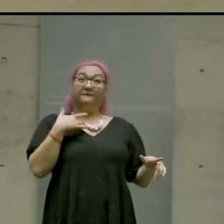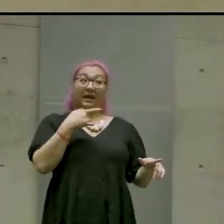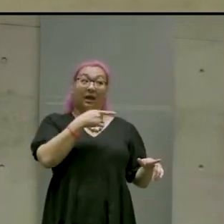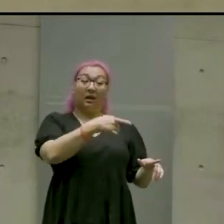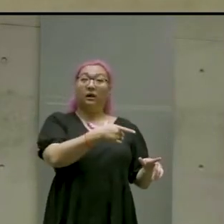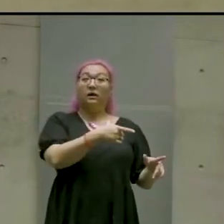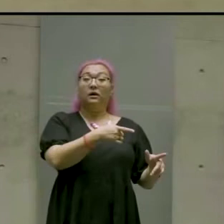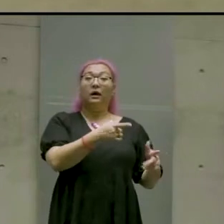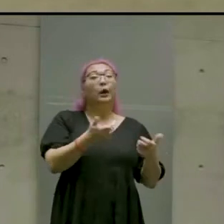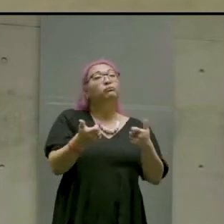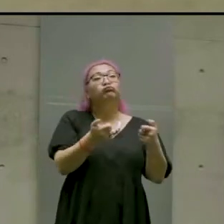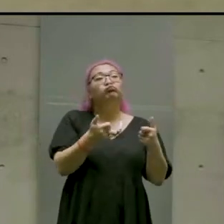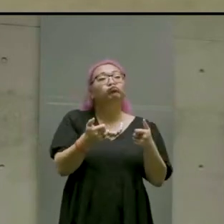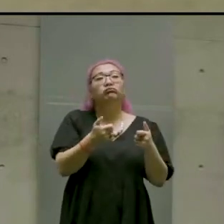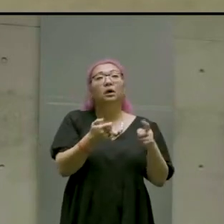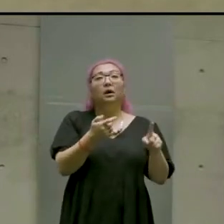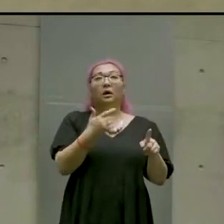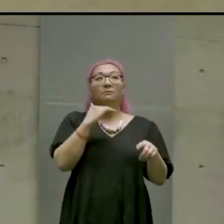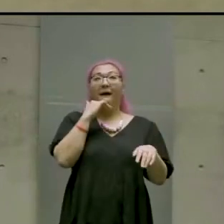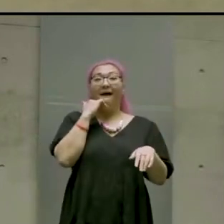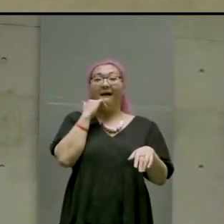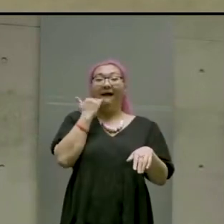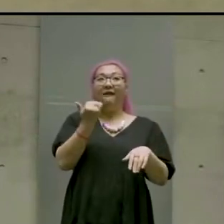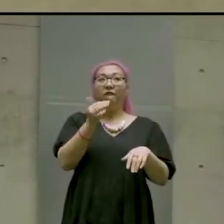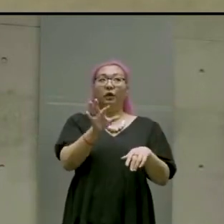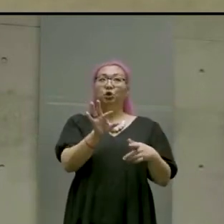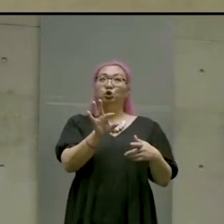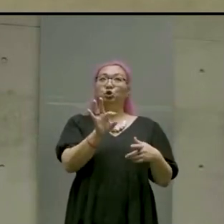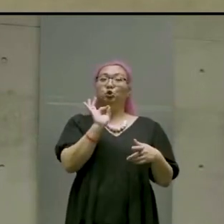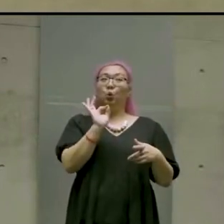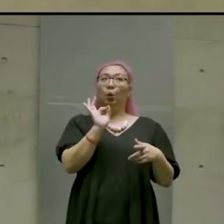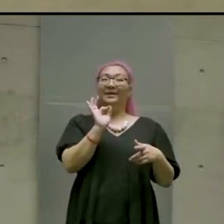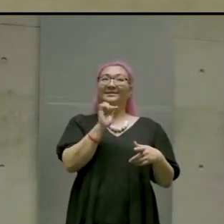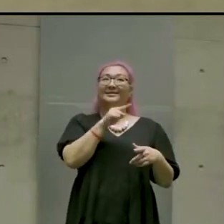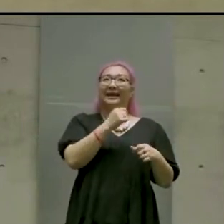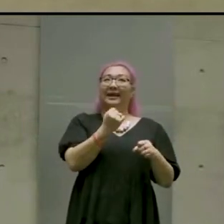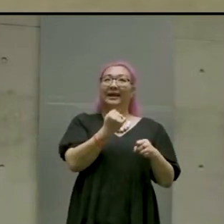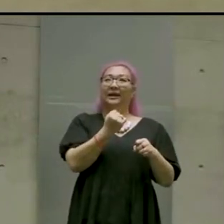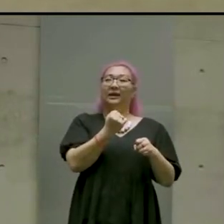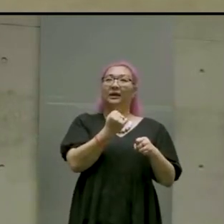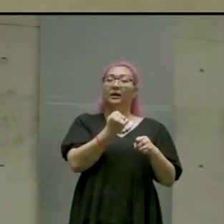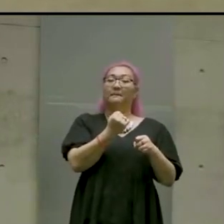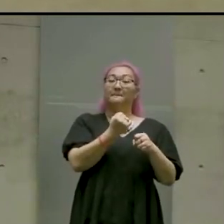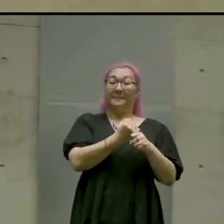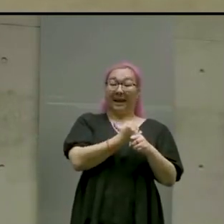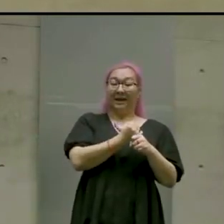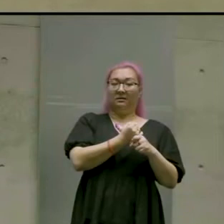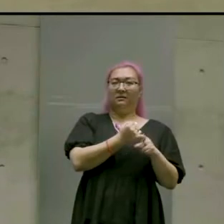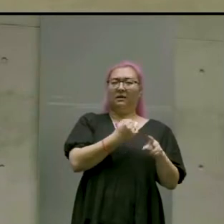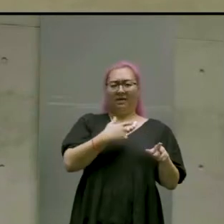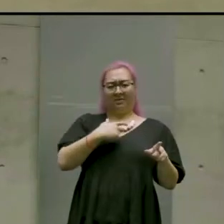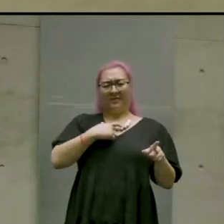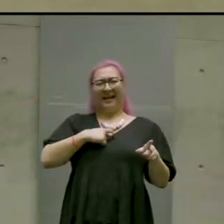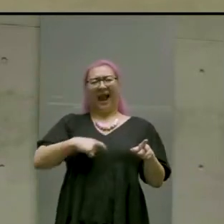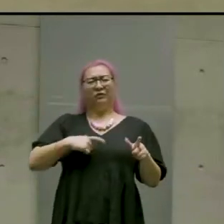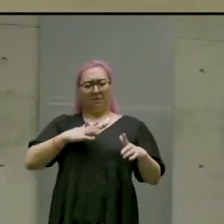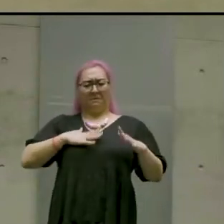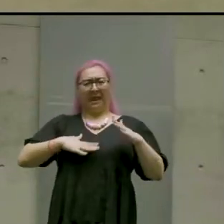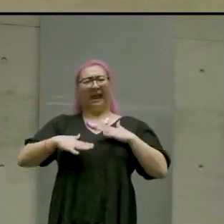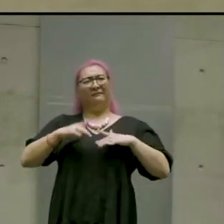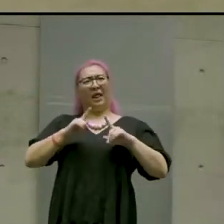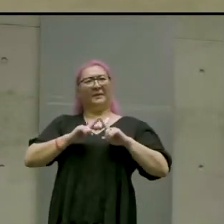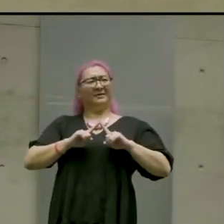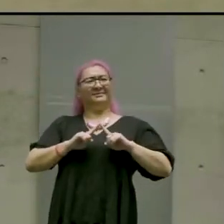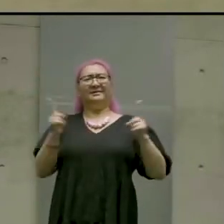he chose, the character would act really differently. And he was like, it feels a bit sort of like